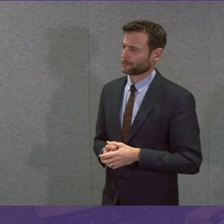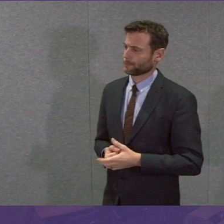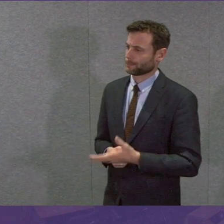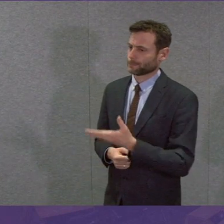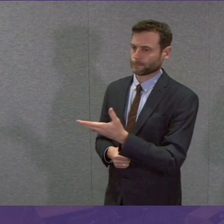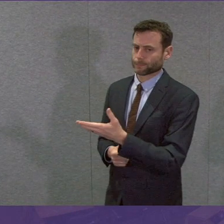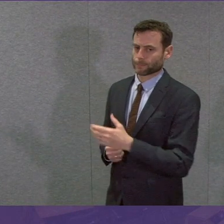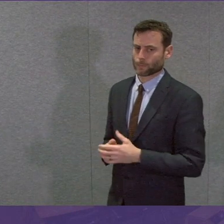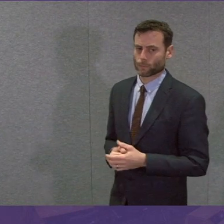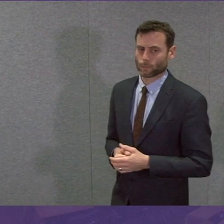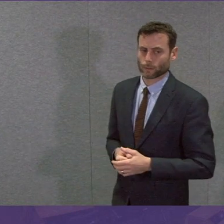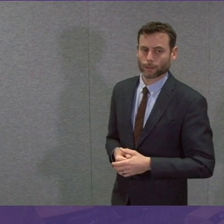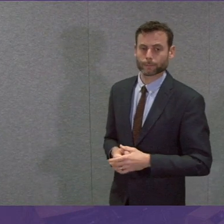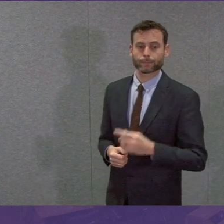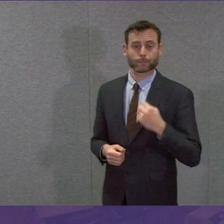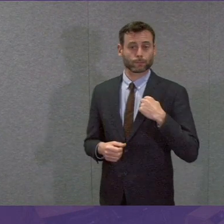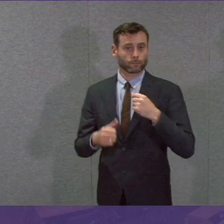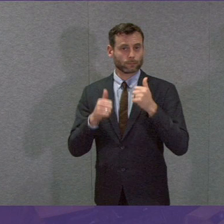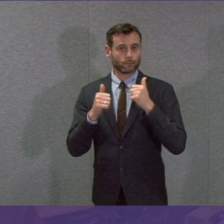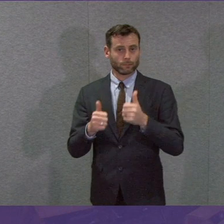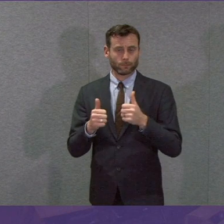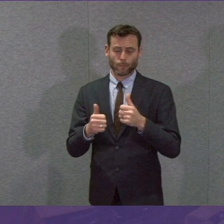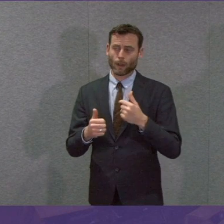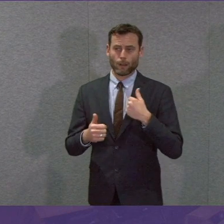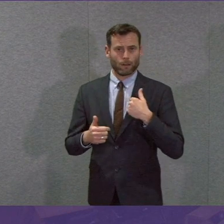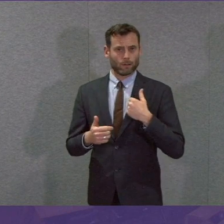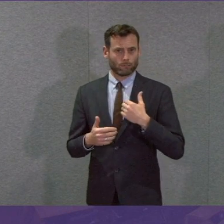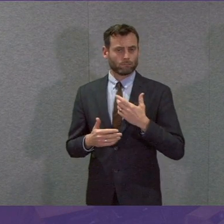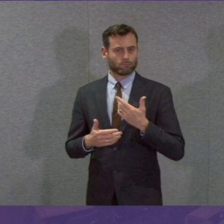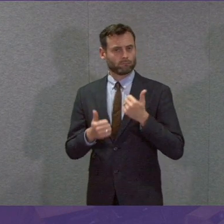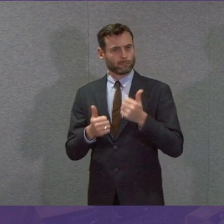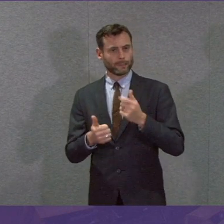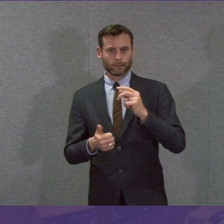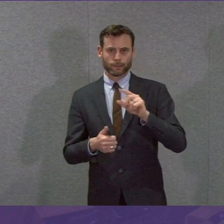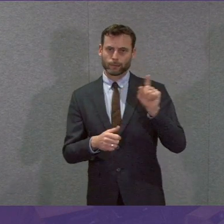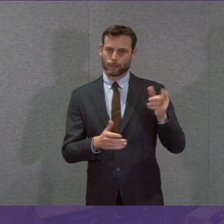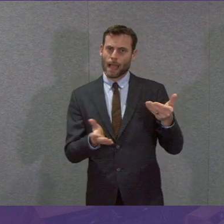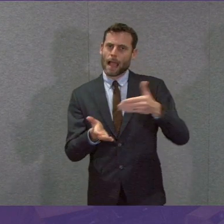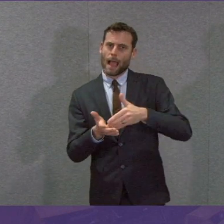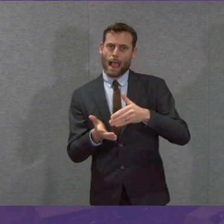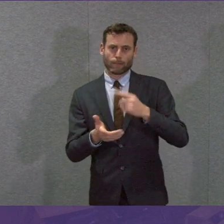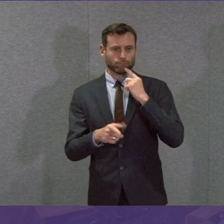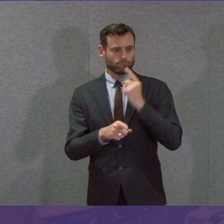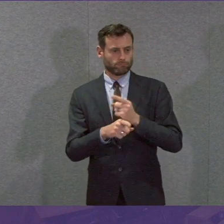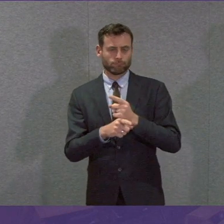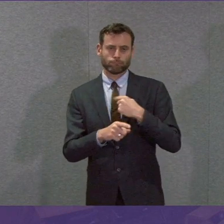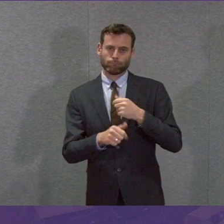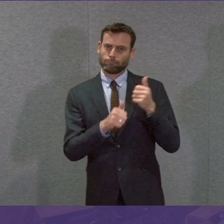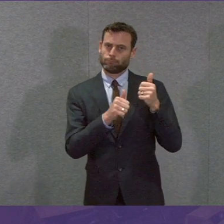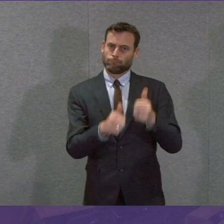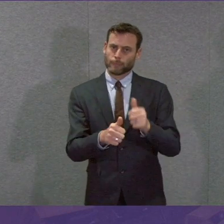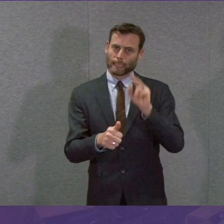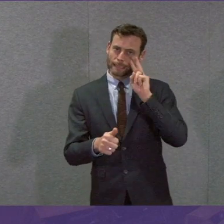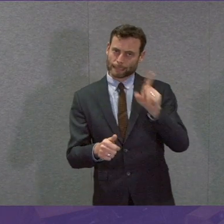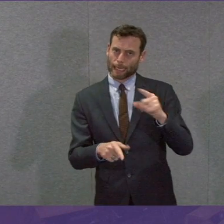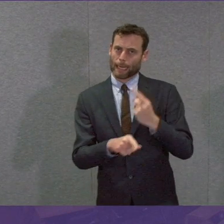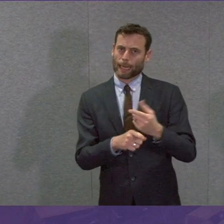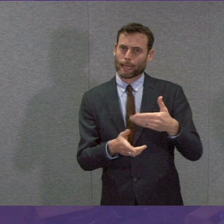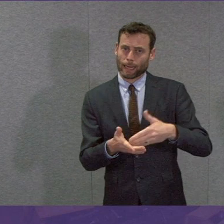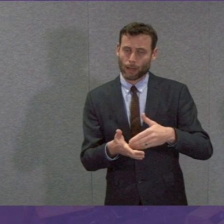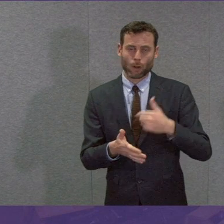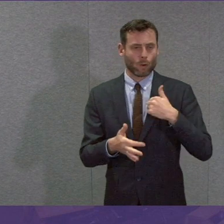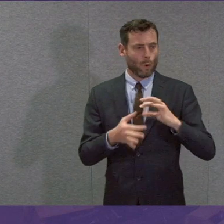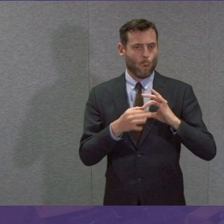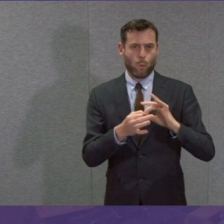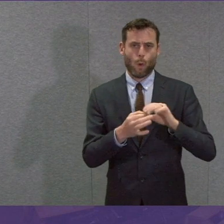Russell. I welcome the very positive contribution from Alec Rowley, and I look forward to working with him on this. On the